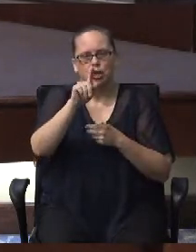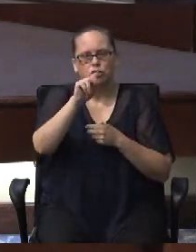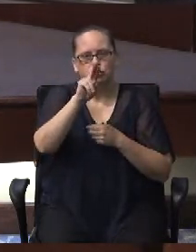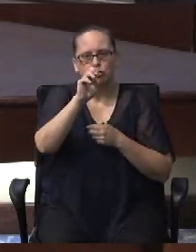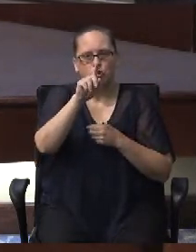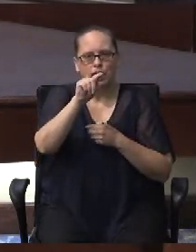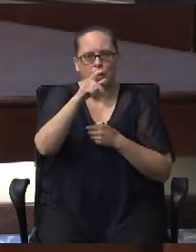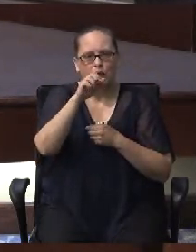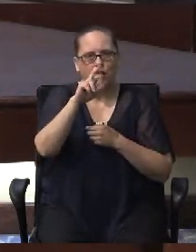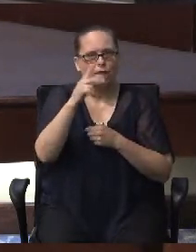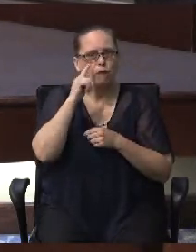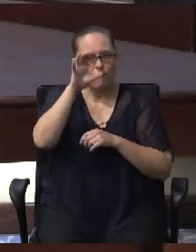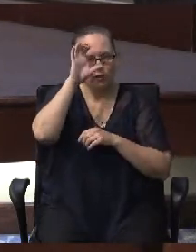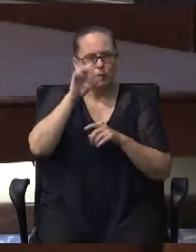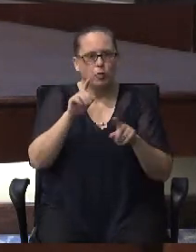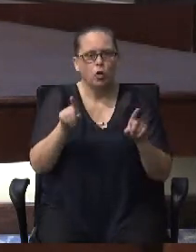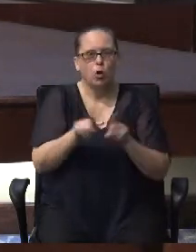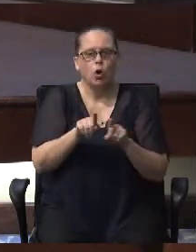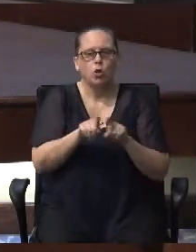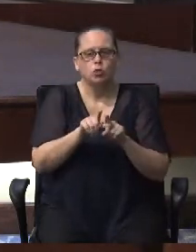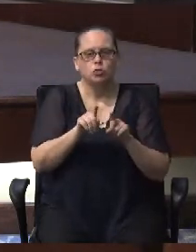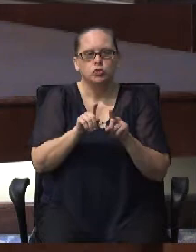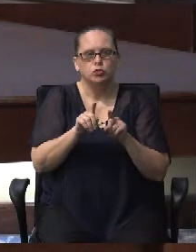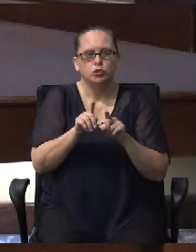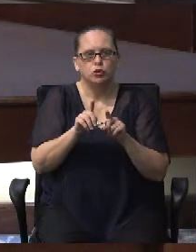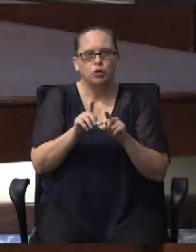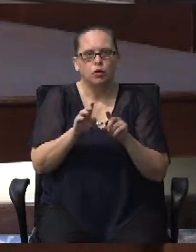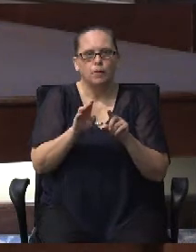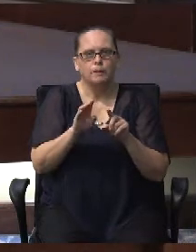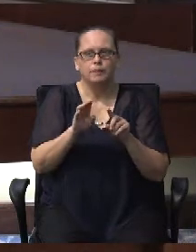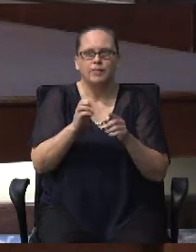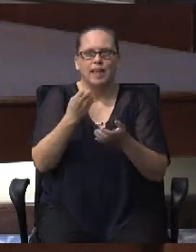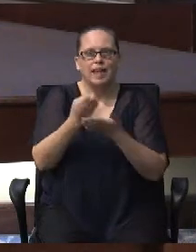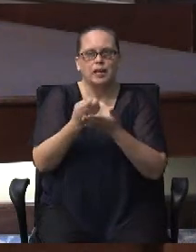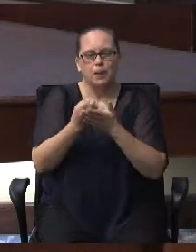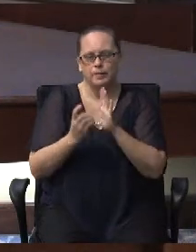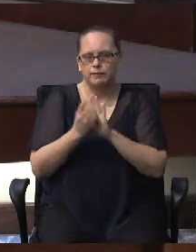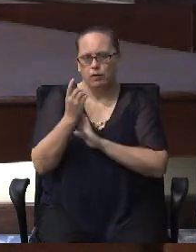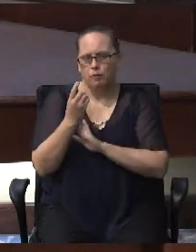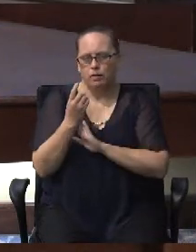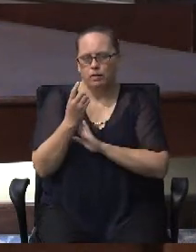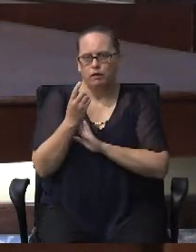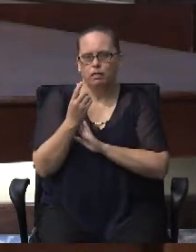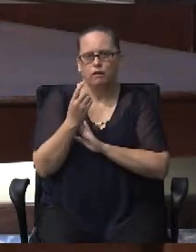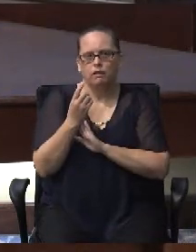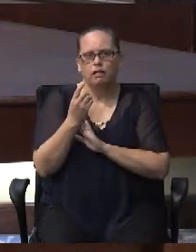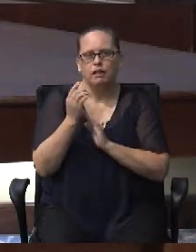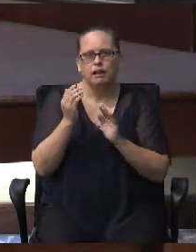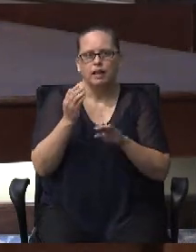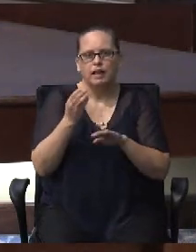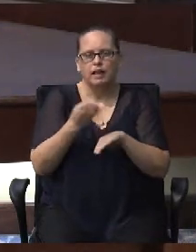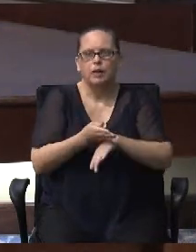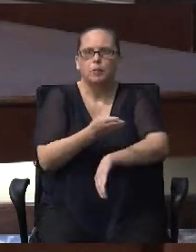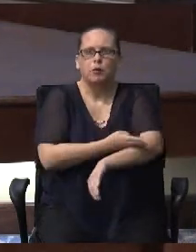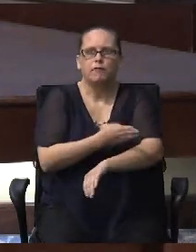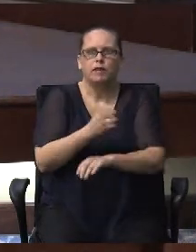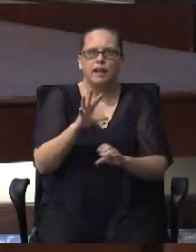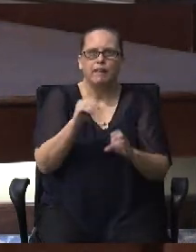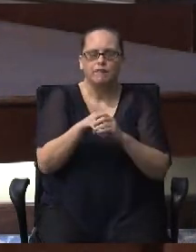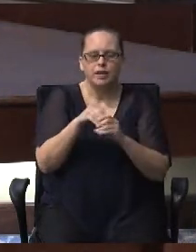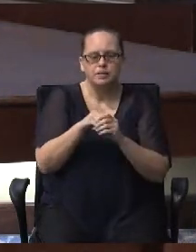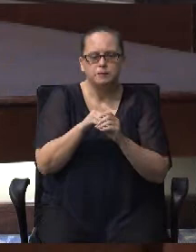firefighters. It's also moving the needle on facilitating economic development with an enhanced investment in